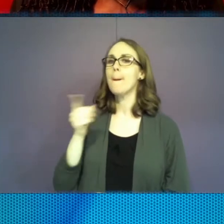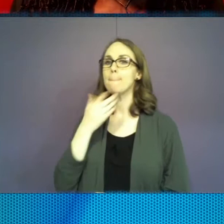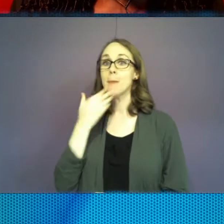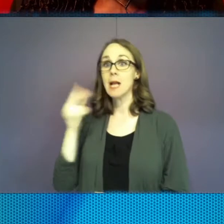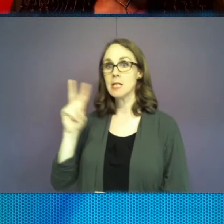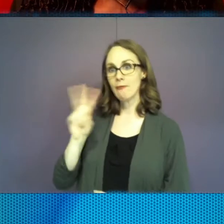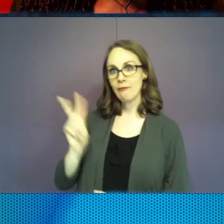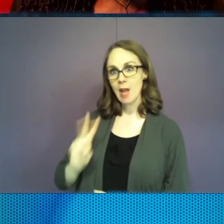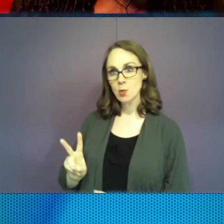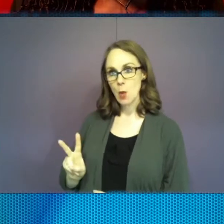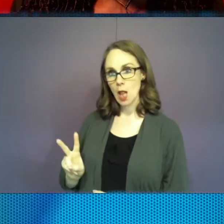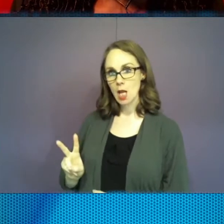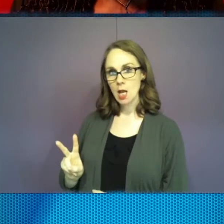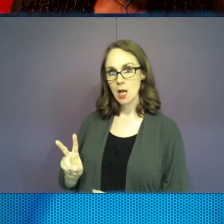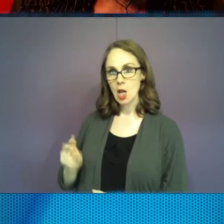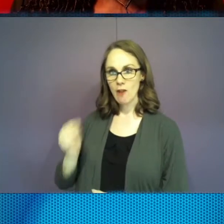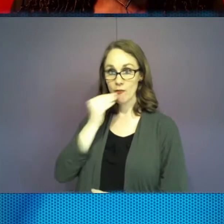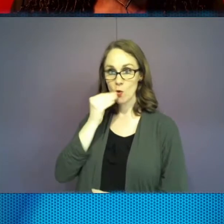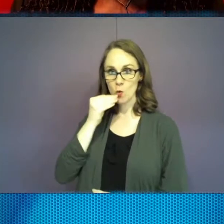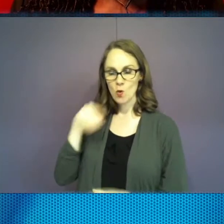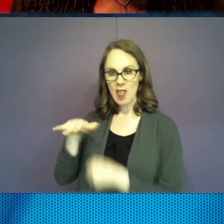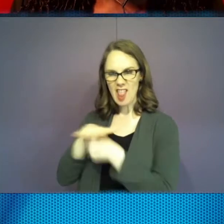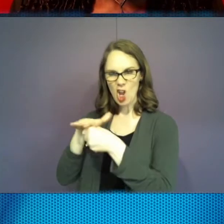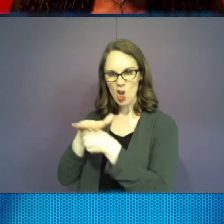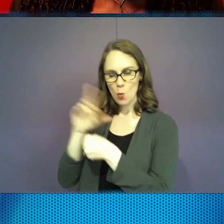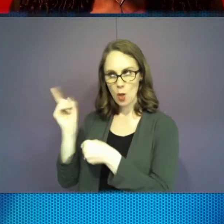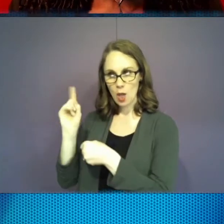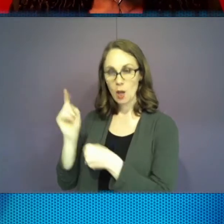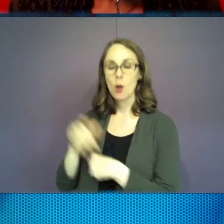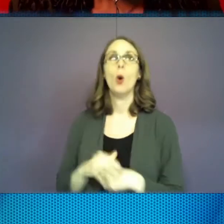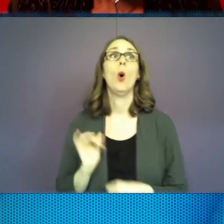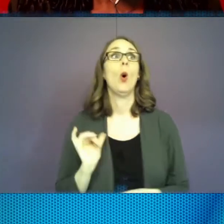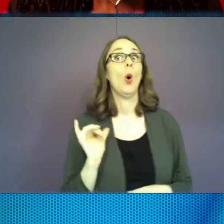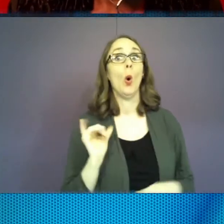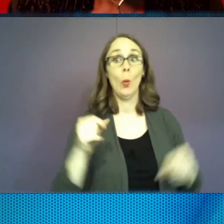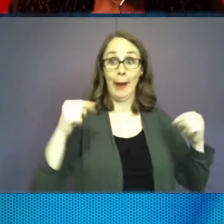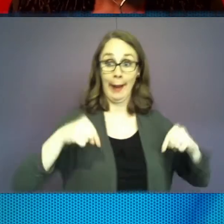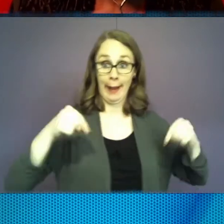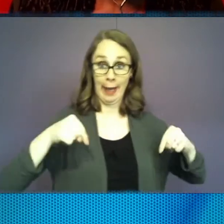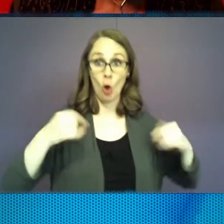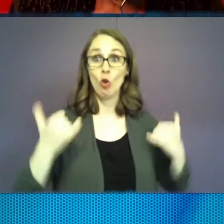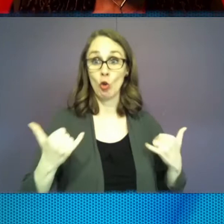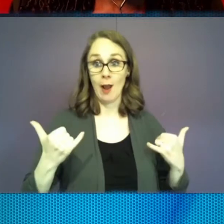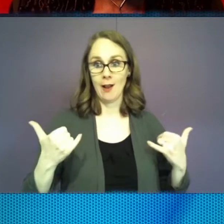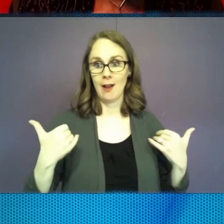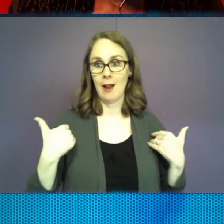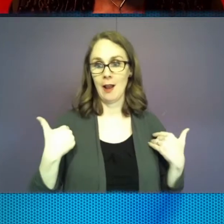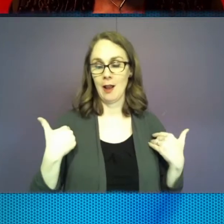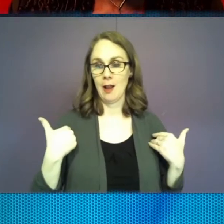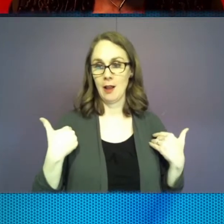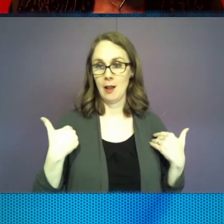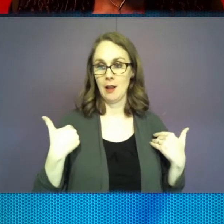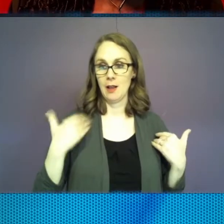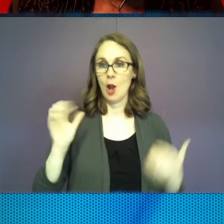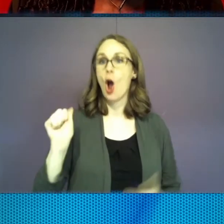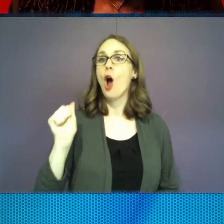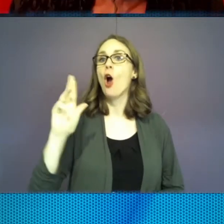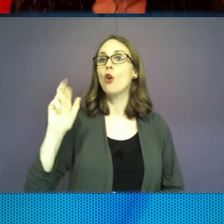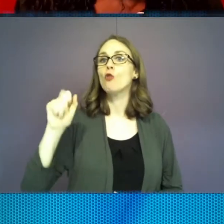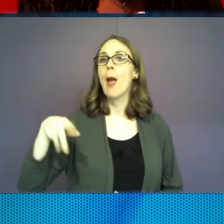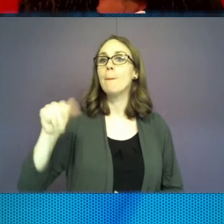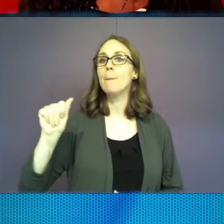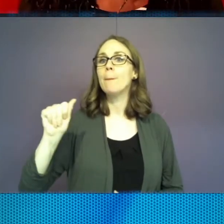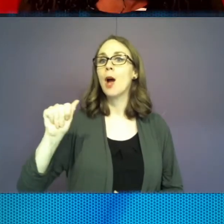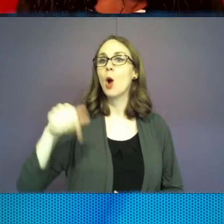Venezuelan food in the area? Ooh. Here, right now, we have one arepa queen. Arepa is